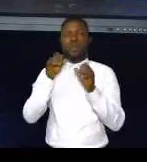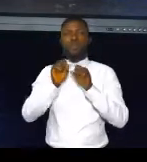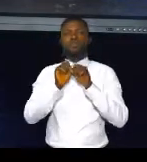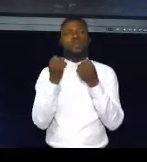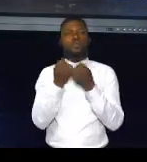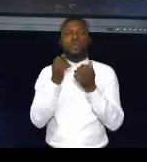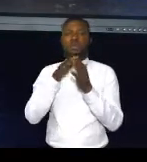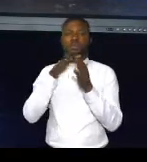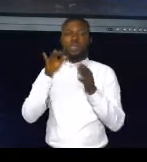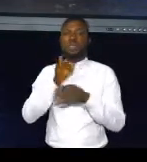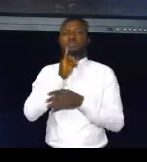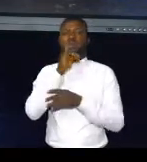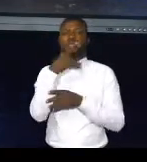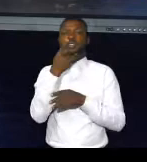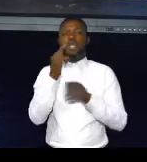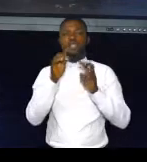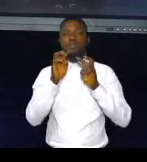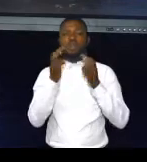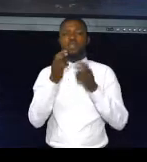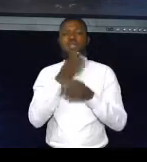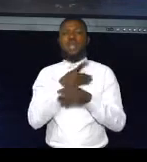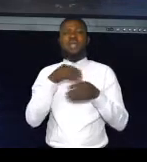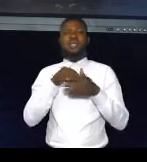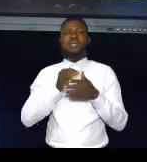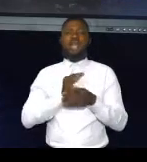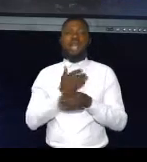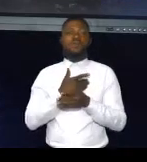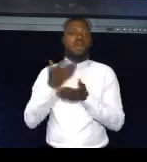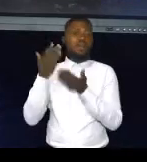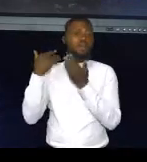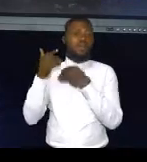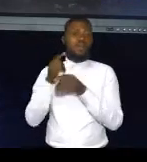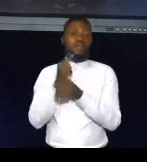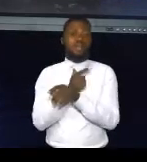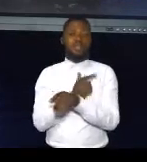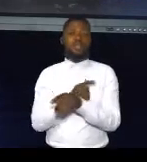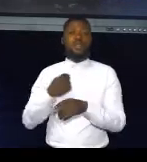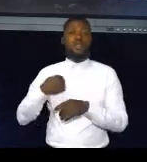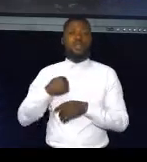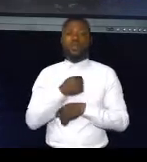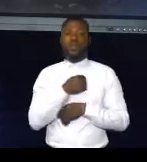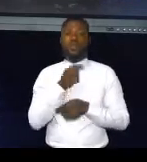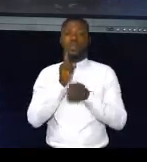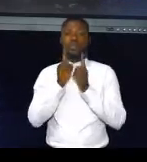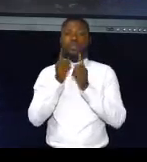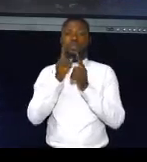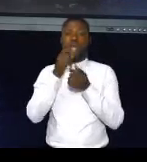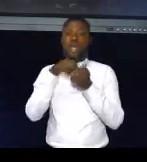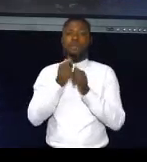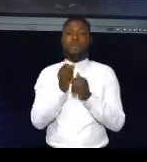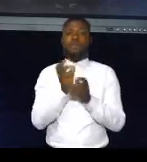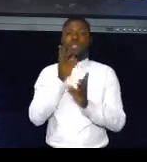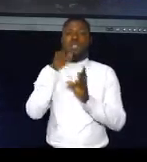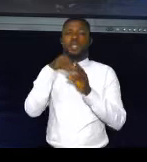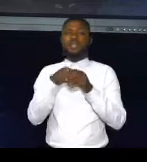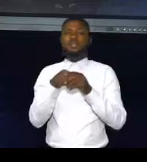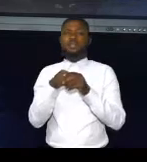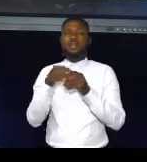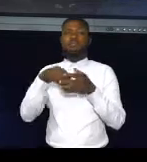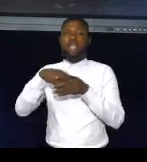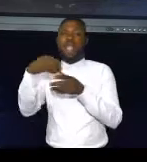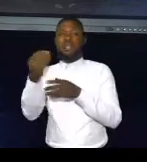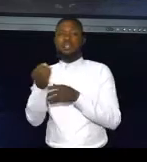studies. Social studies is the subject. And in our last lesson, we talked about